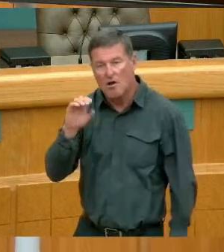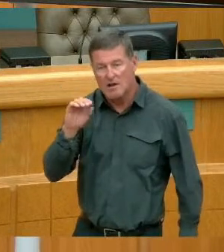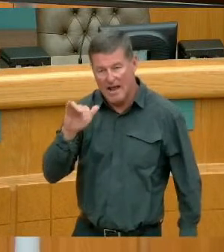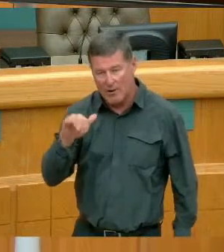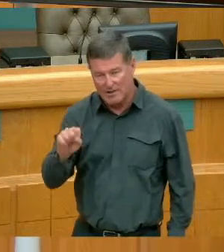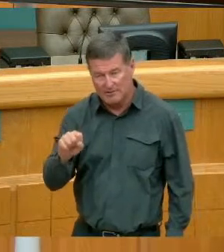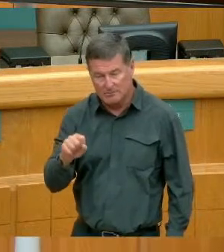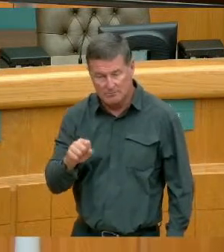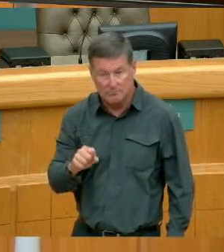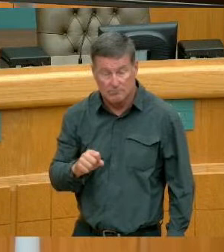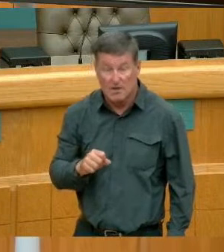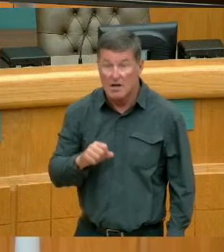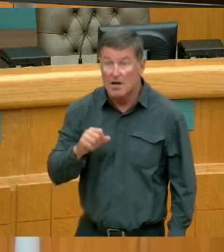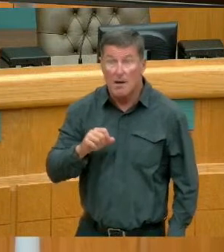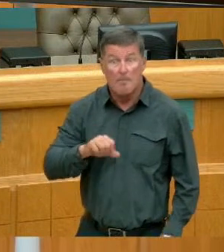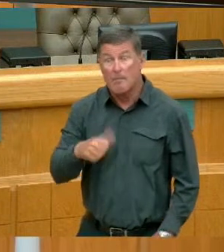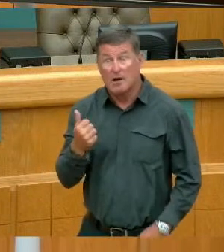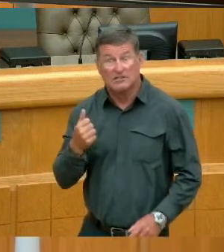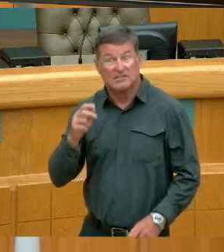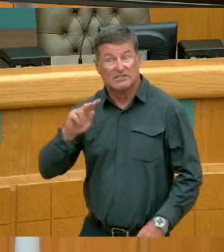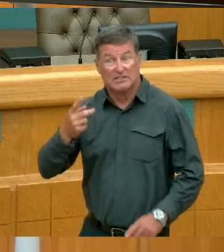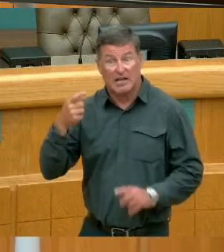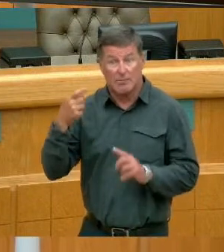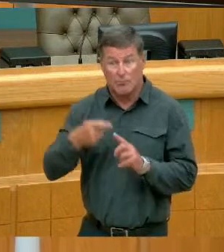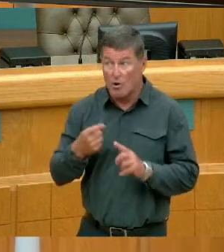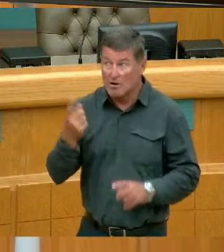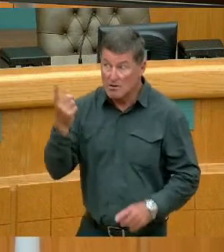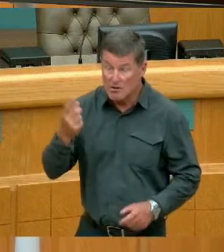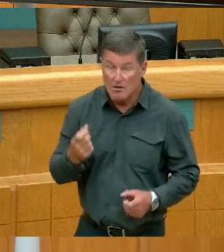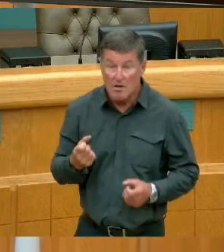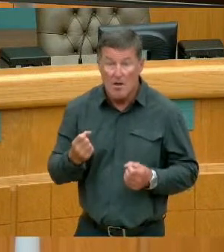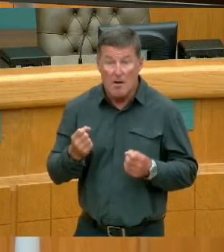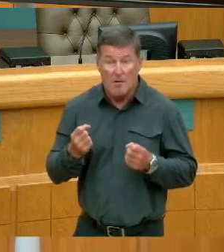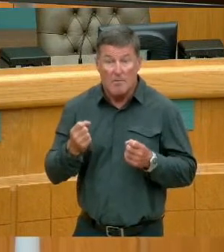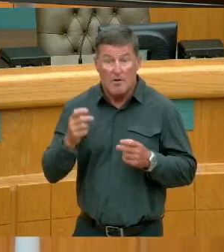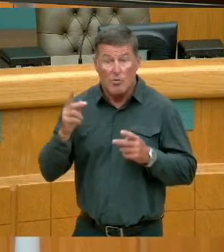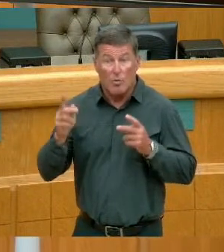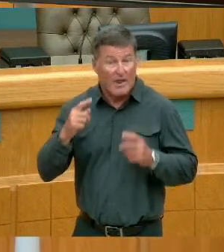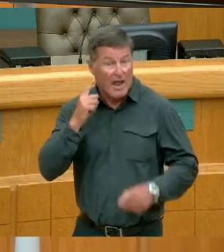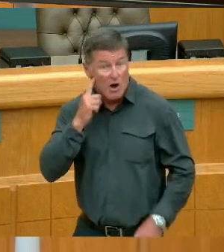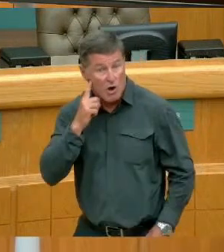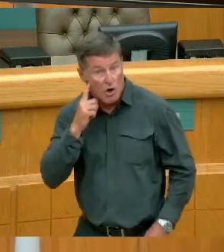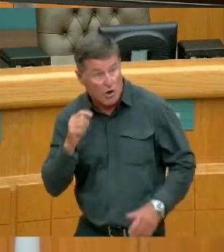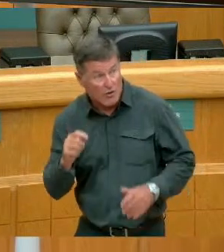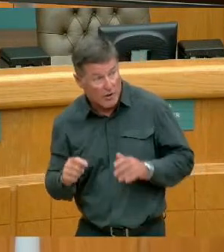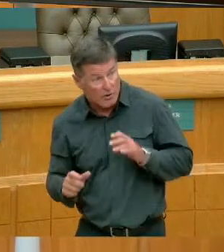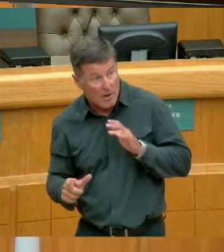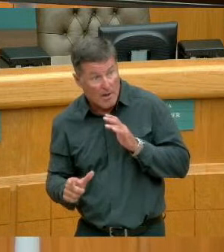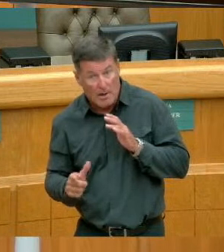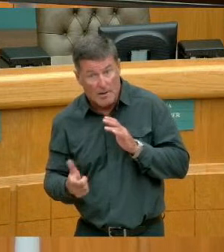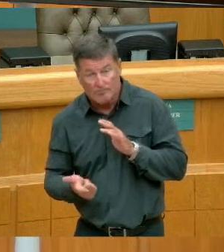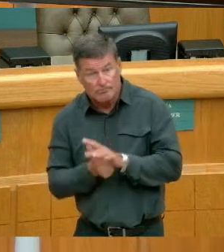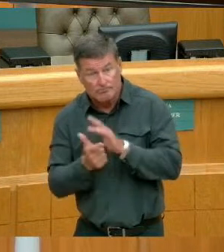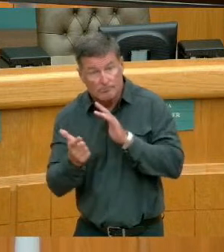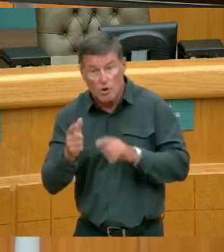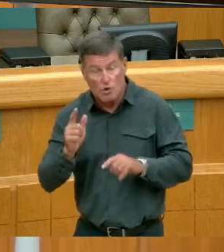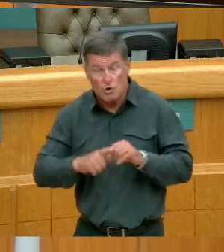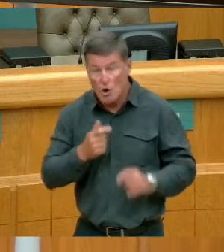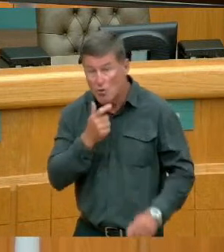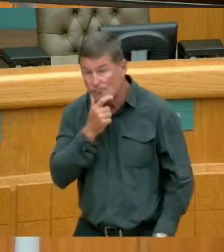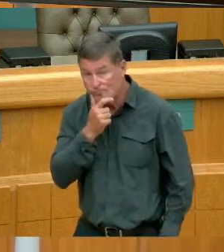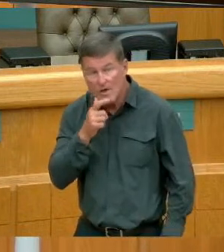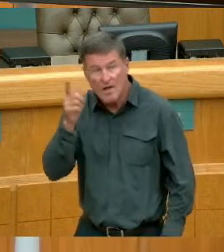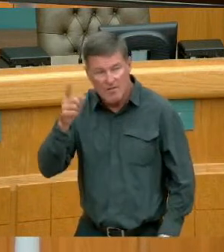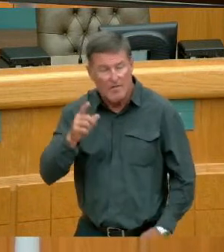ban was implemented earlier this year, many patients stopped getting treatment. They heard the no elective procedures, and they